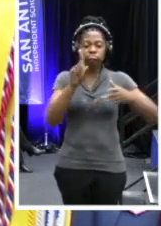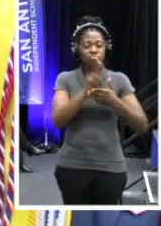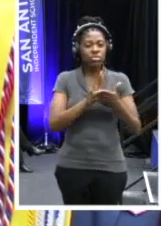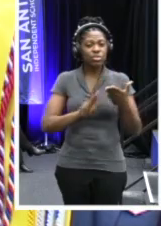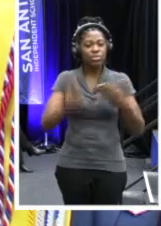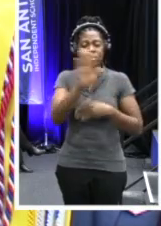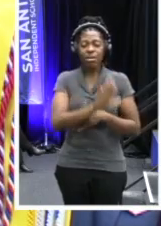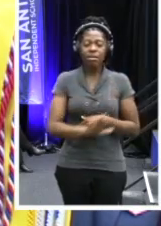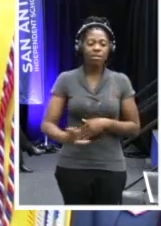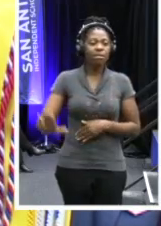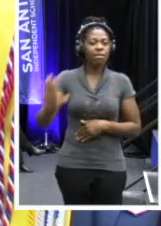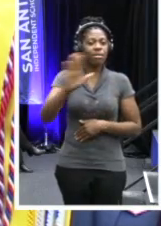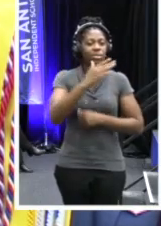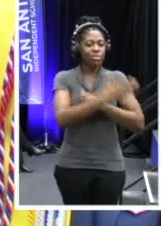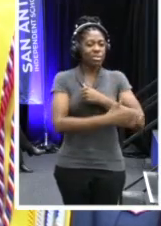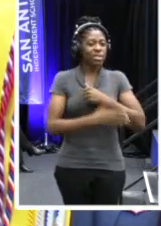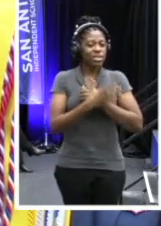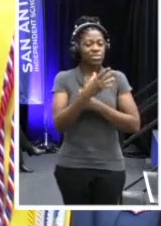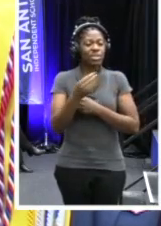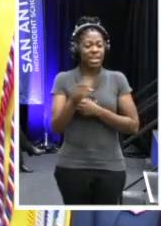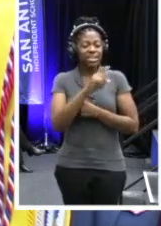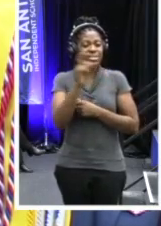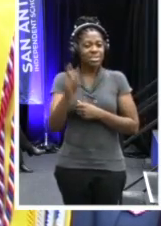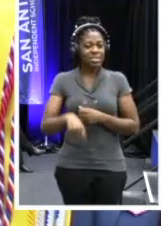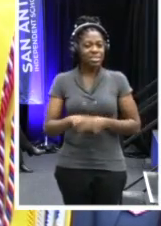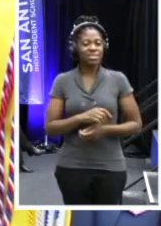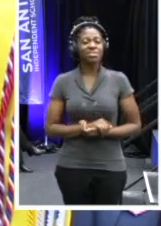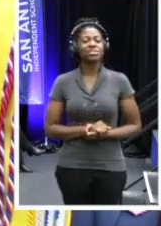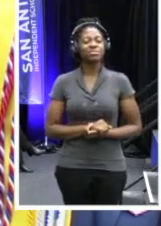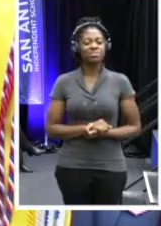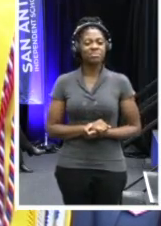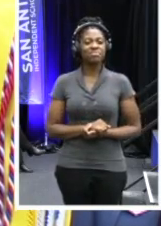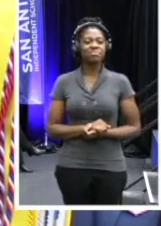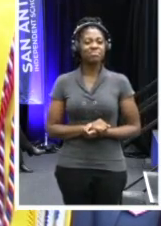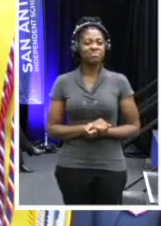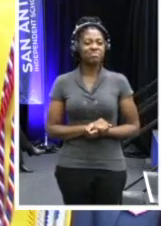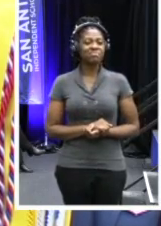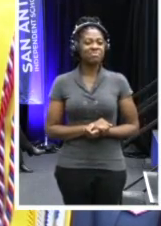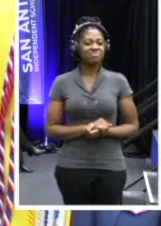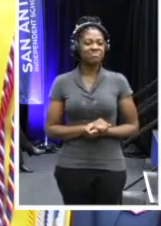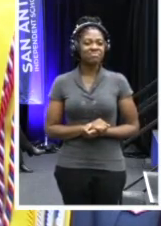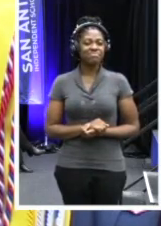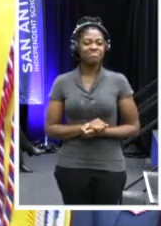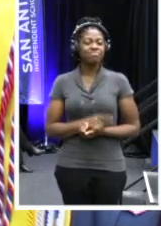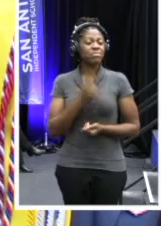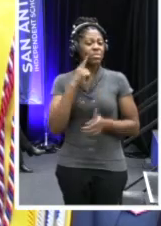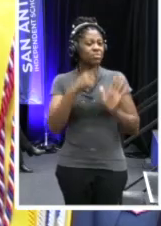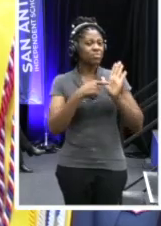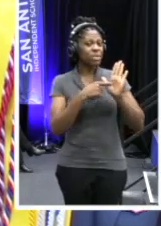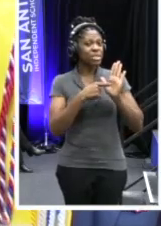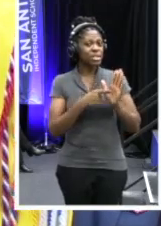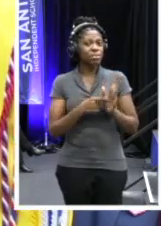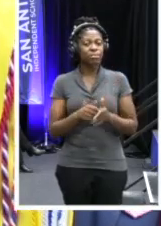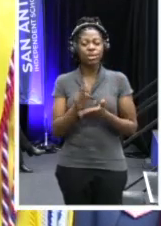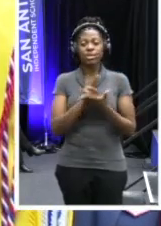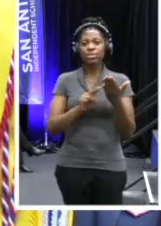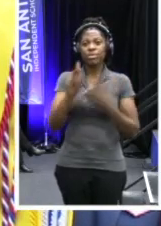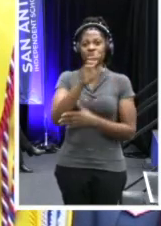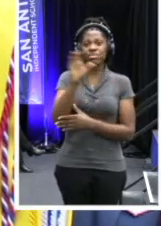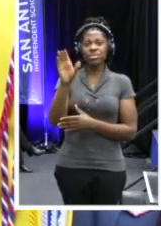universities across this great state of Texas and around the country. For instance, the University of